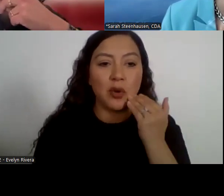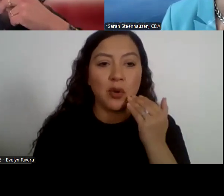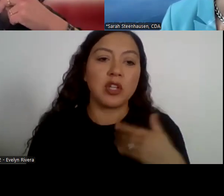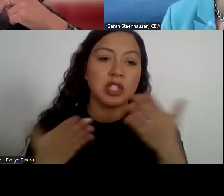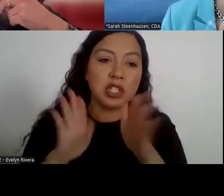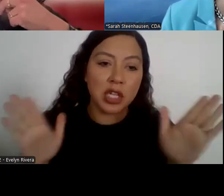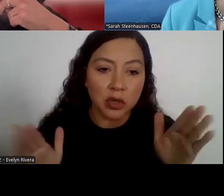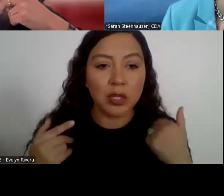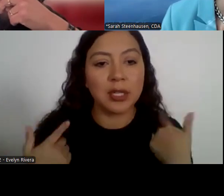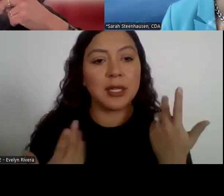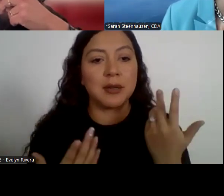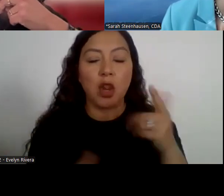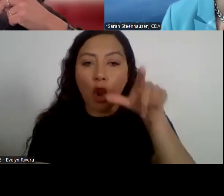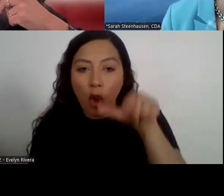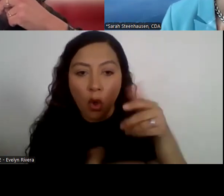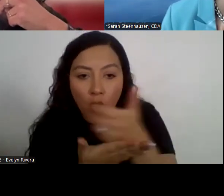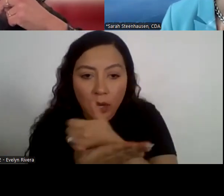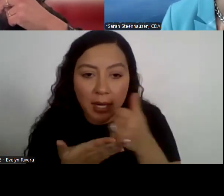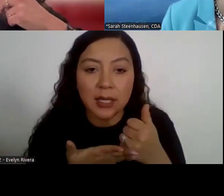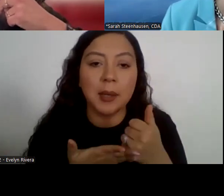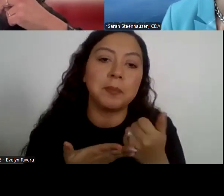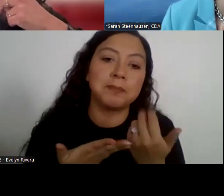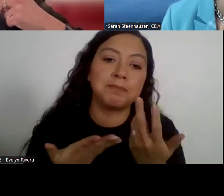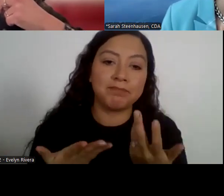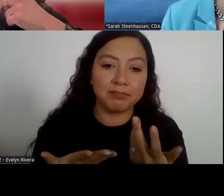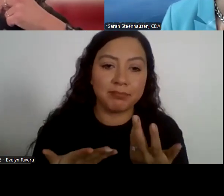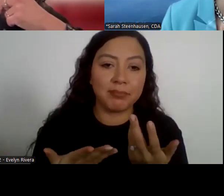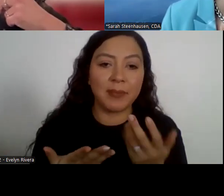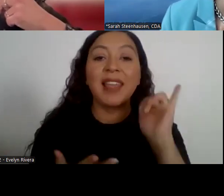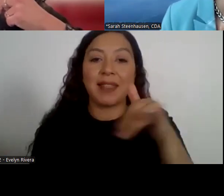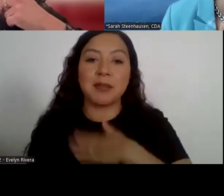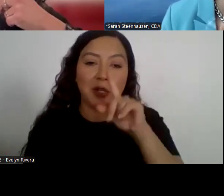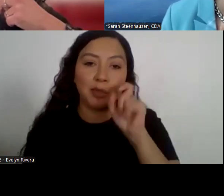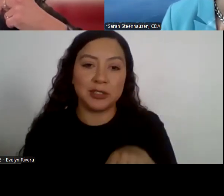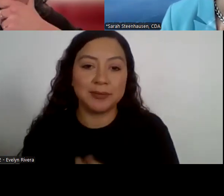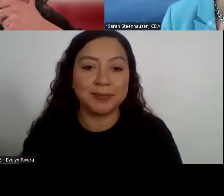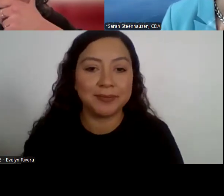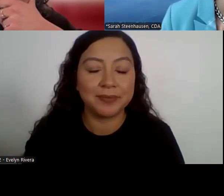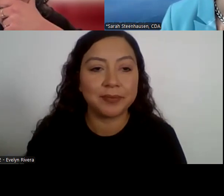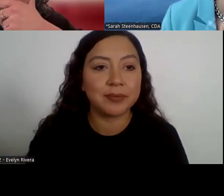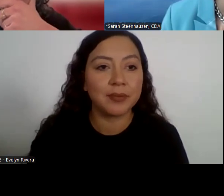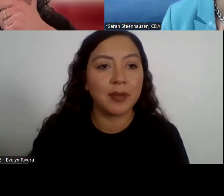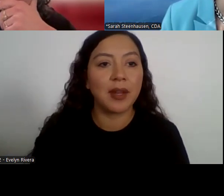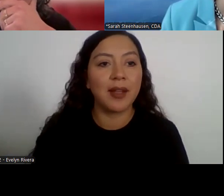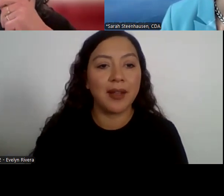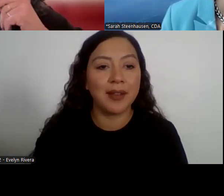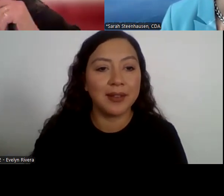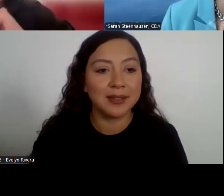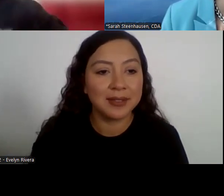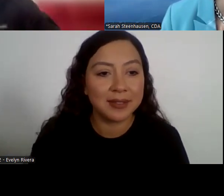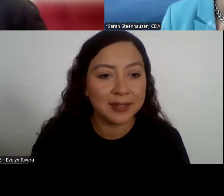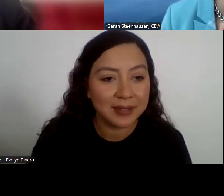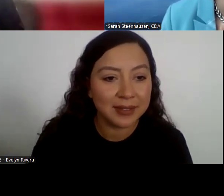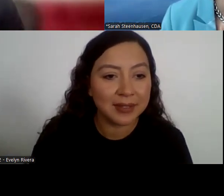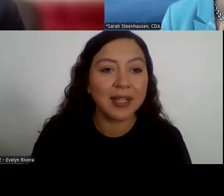impoverished, low income. So that's my question. I'll let Naama answer that because her I